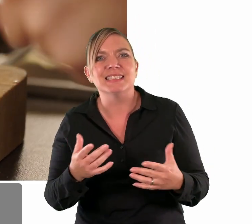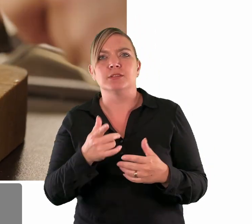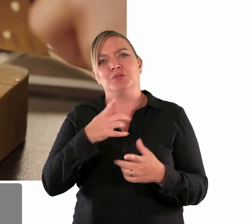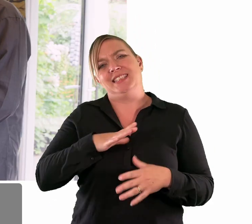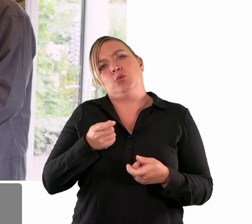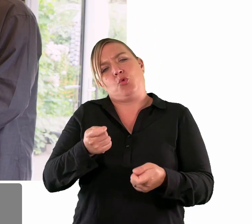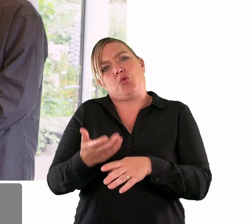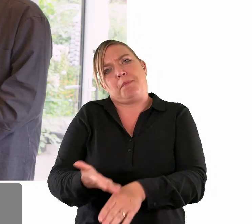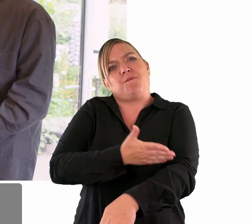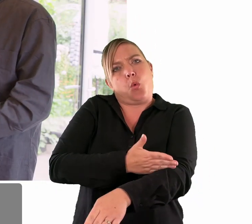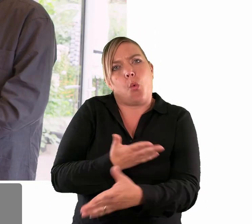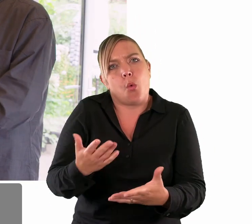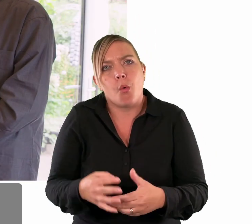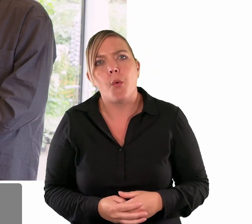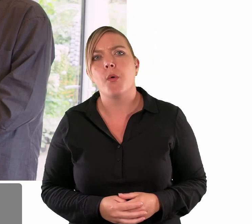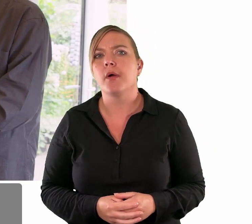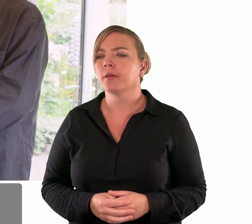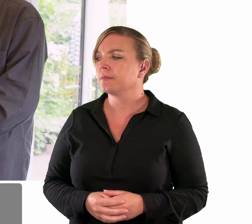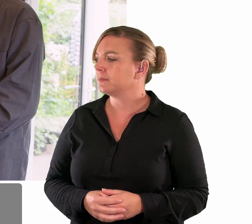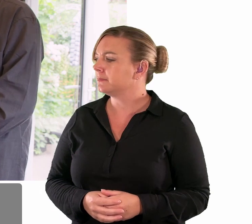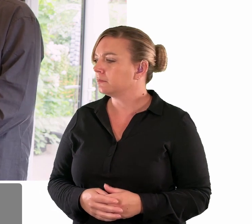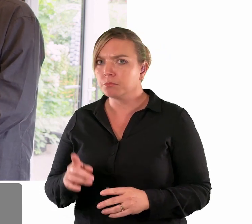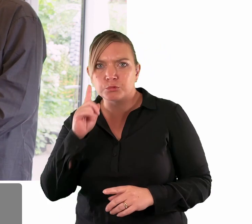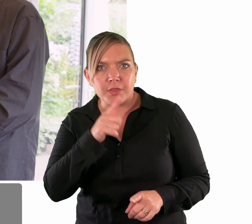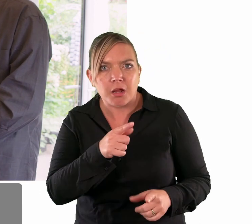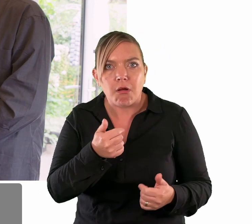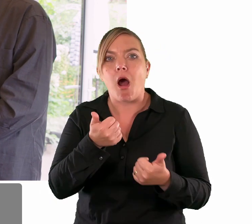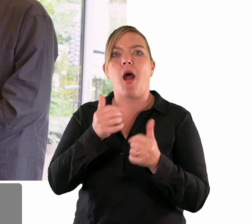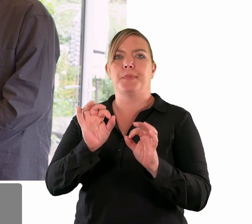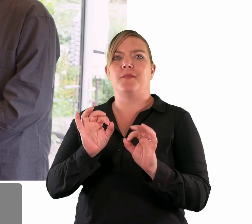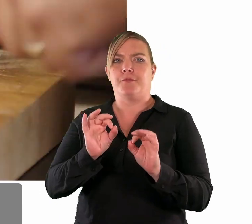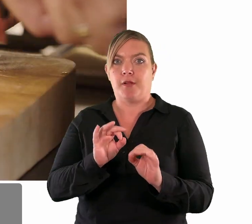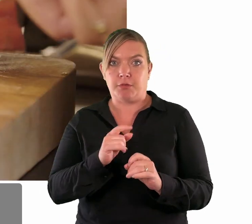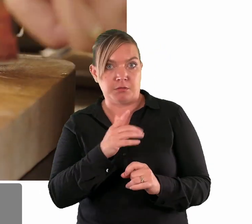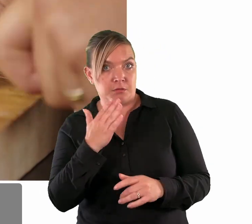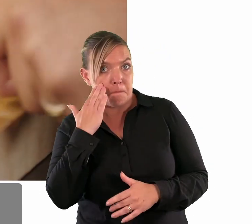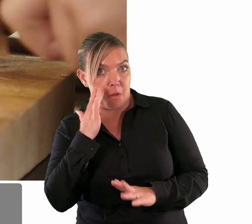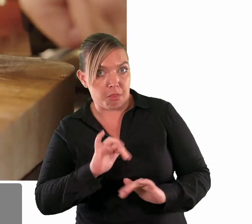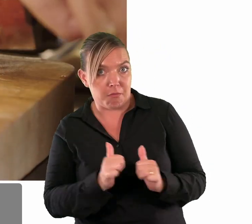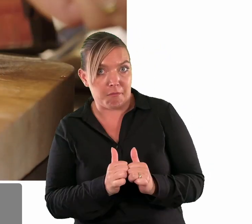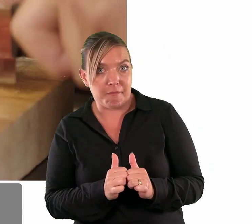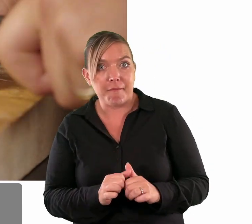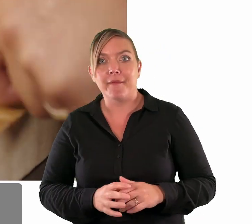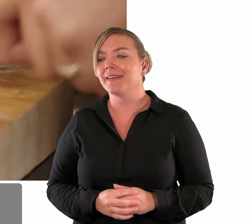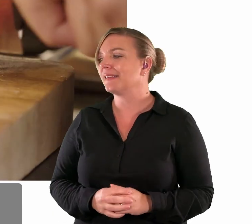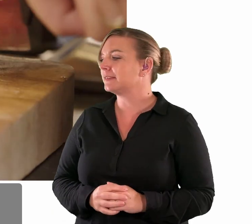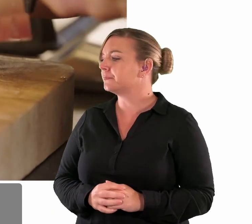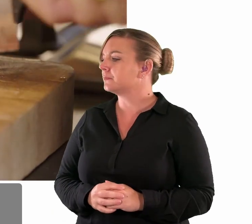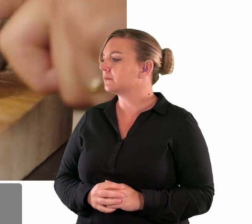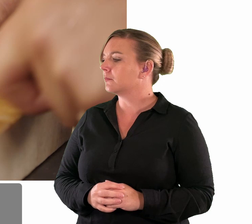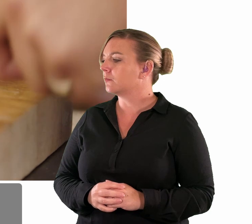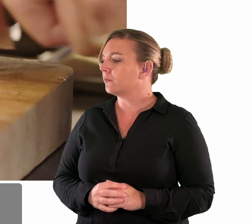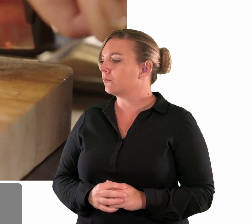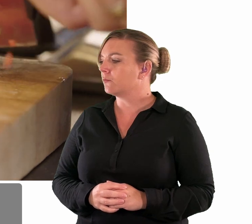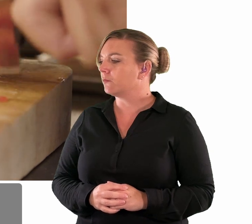that. So it is perfect. Mother will approve. So this is without any preparation, unless you need to clean the